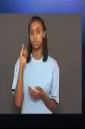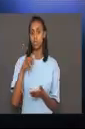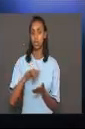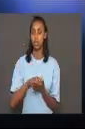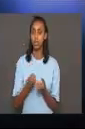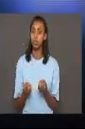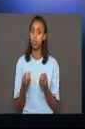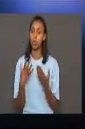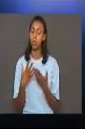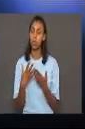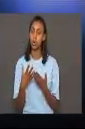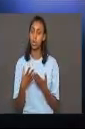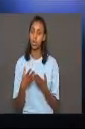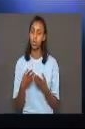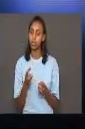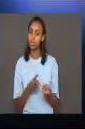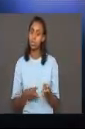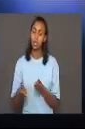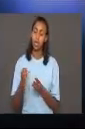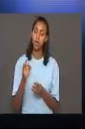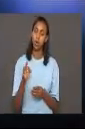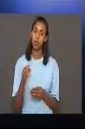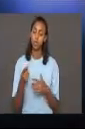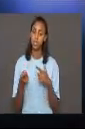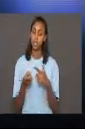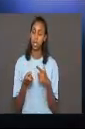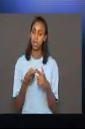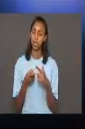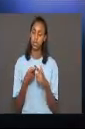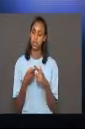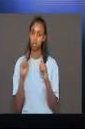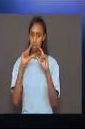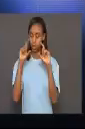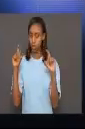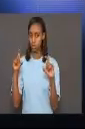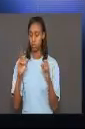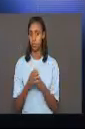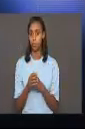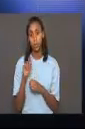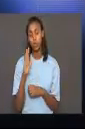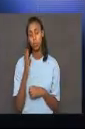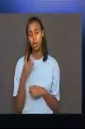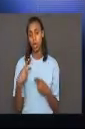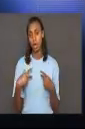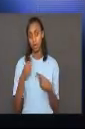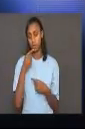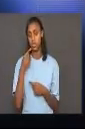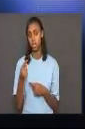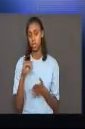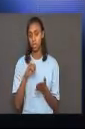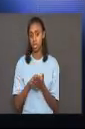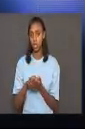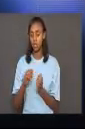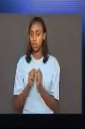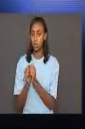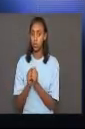ideas that were more in the style of the second text. You may have said